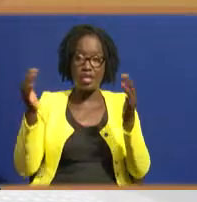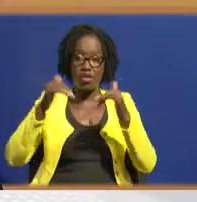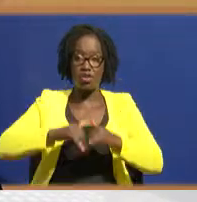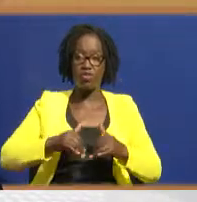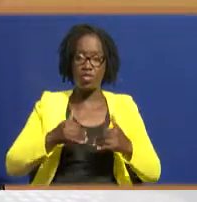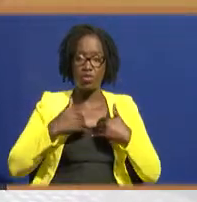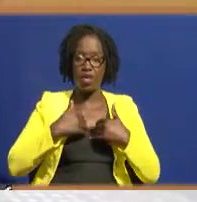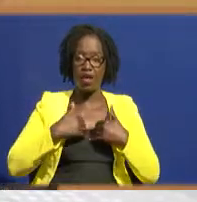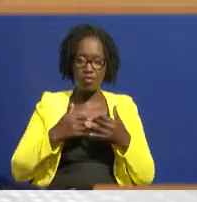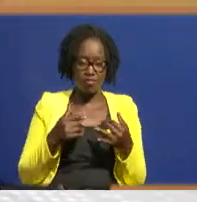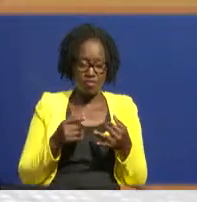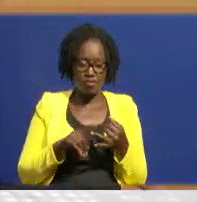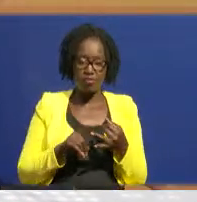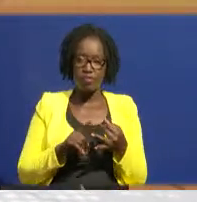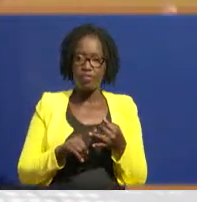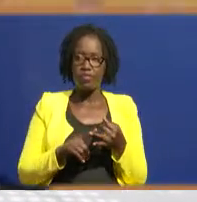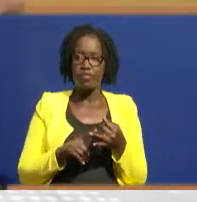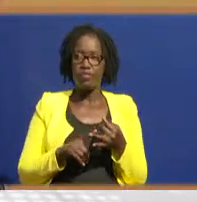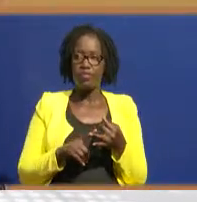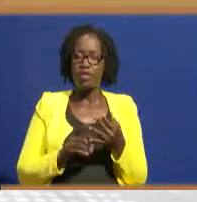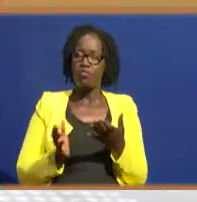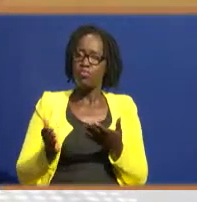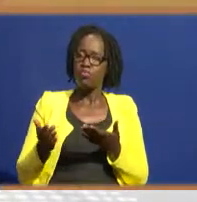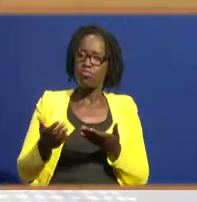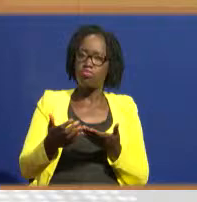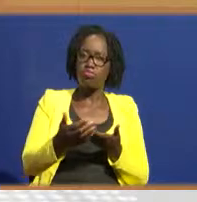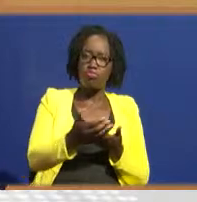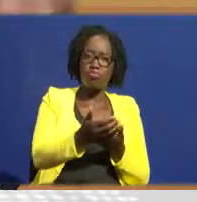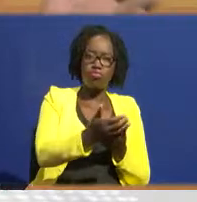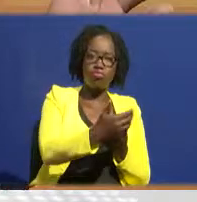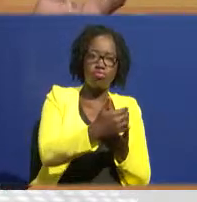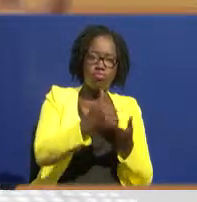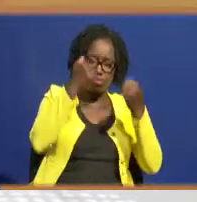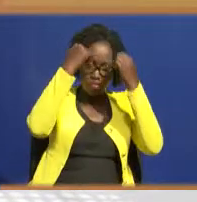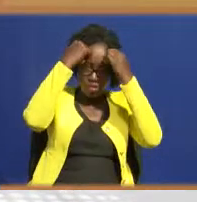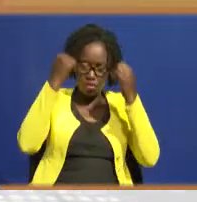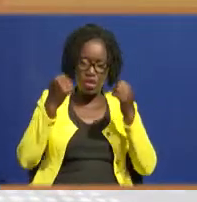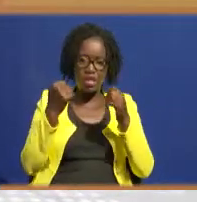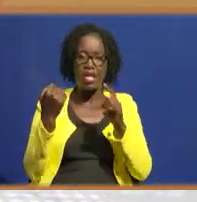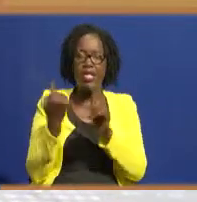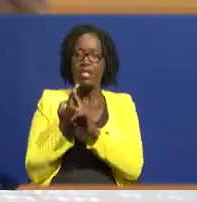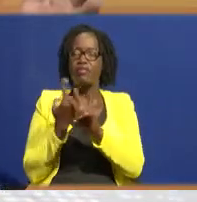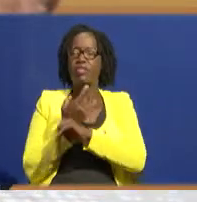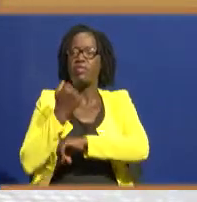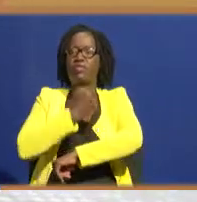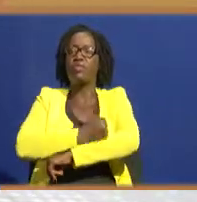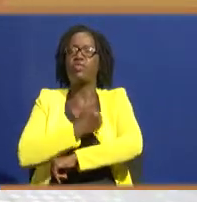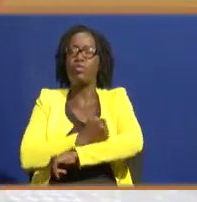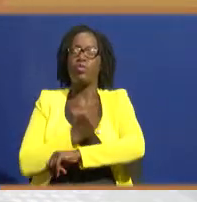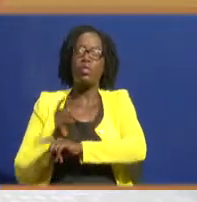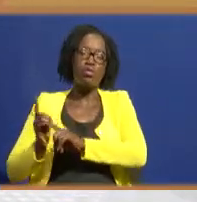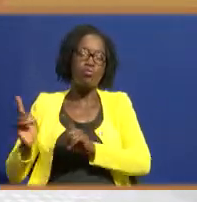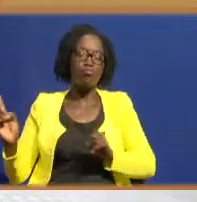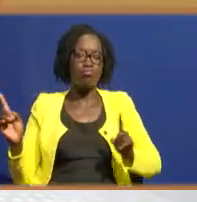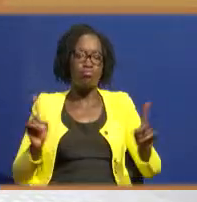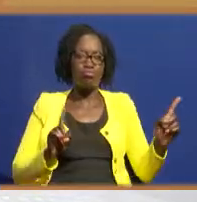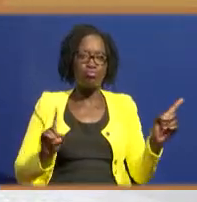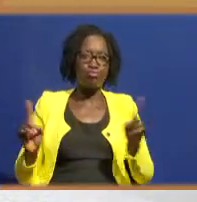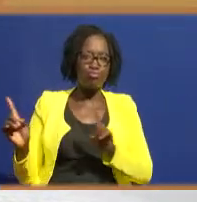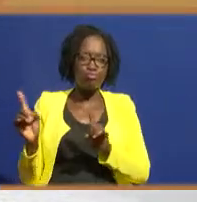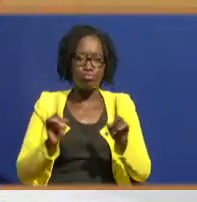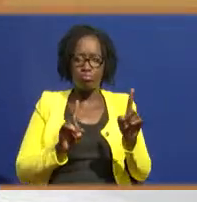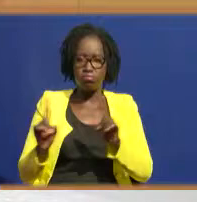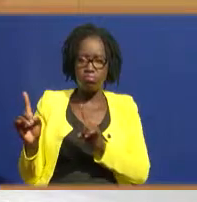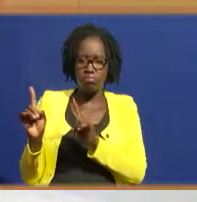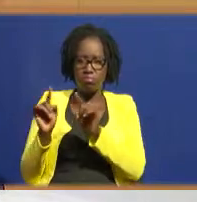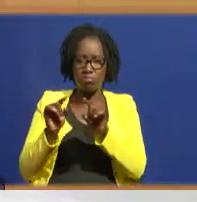that we hold. We pull them together, students coming from various schools, and as they come together, we